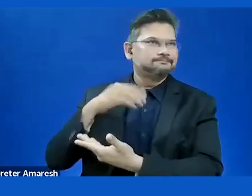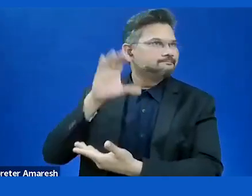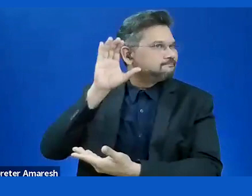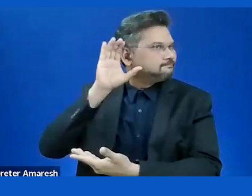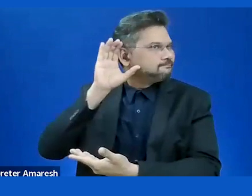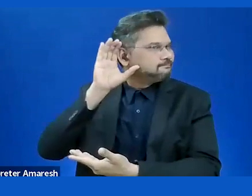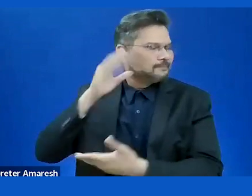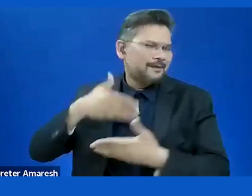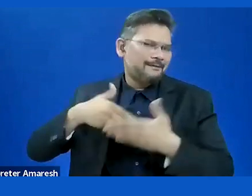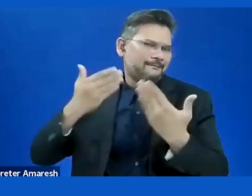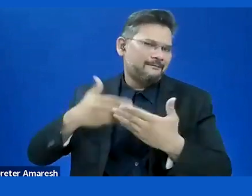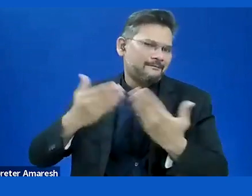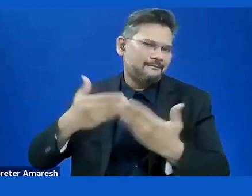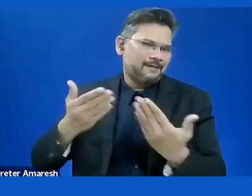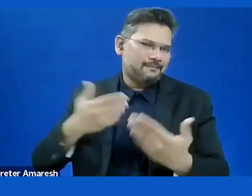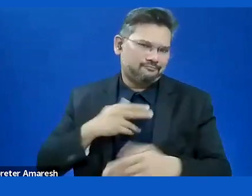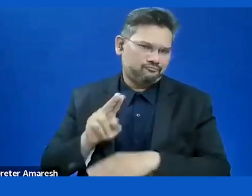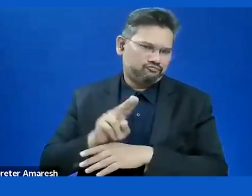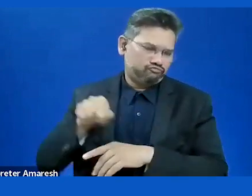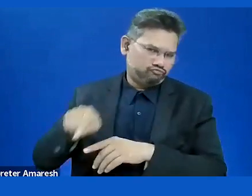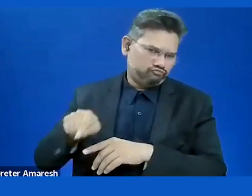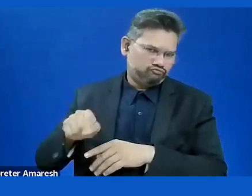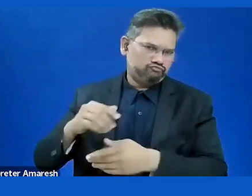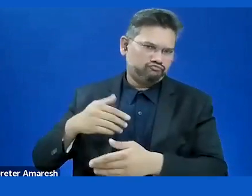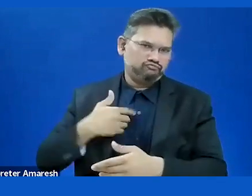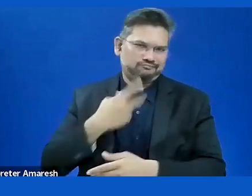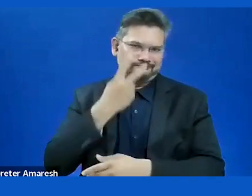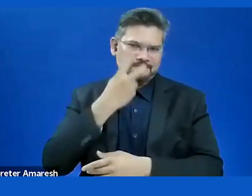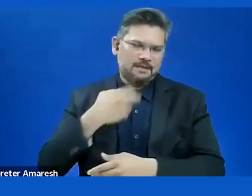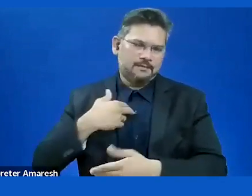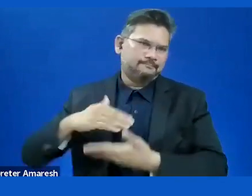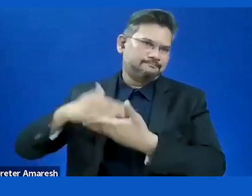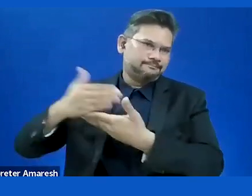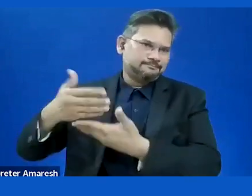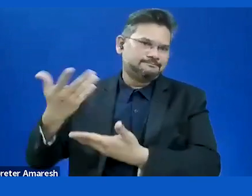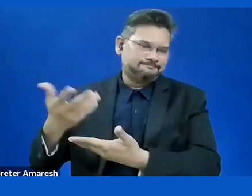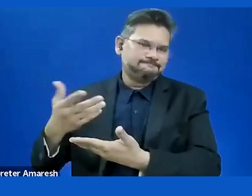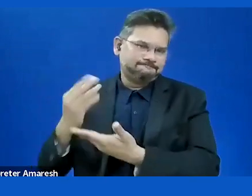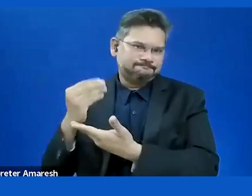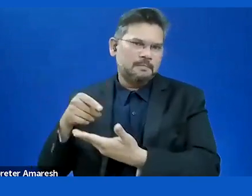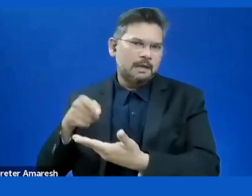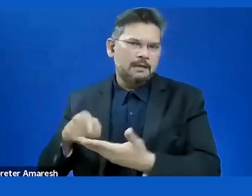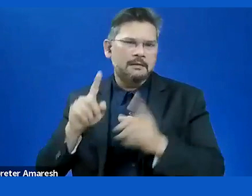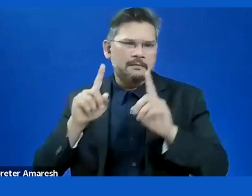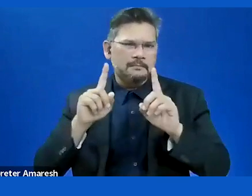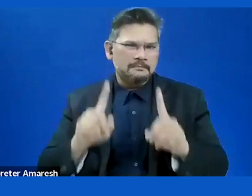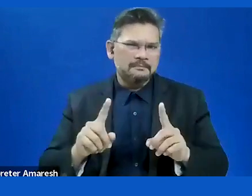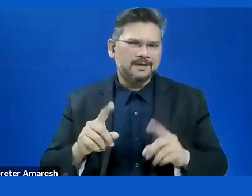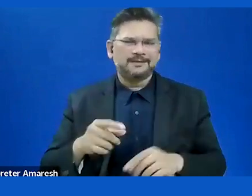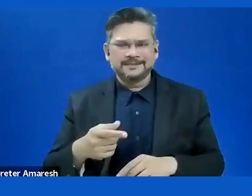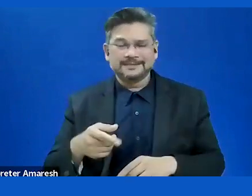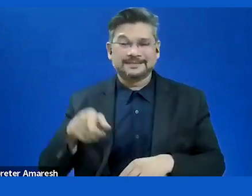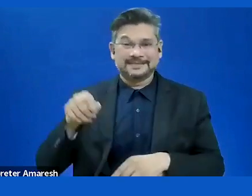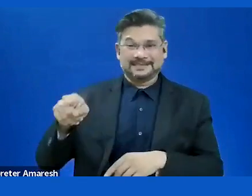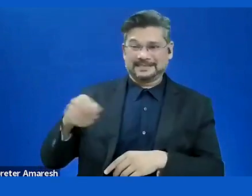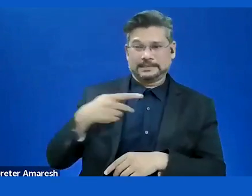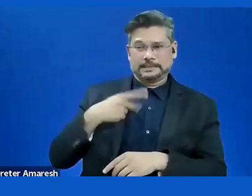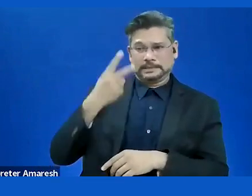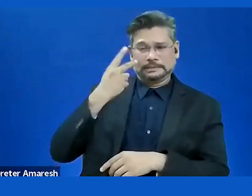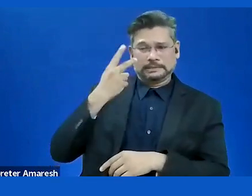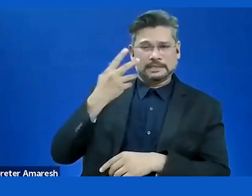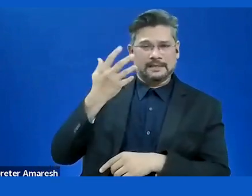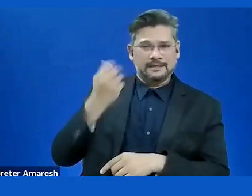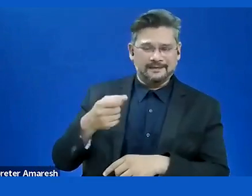problem is that people are not making good enough web pages or application. People are